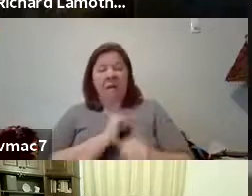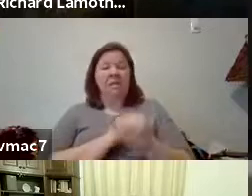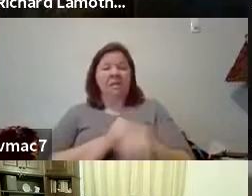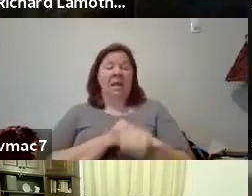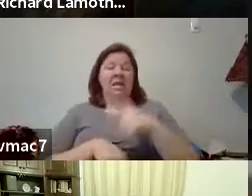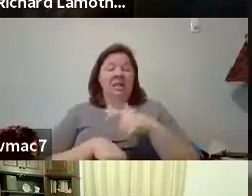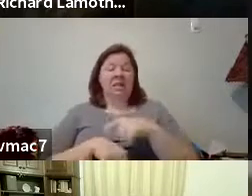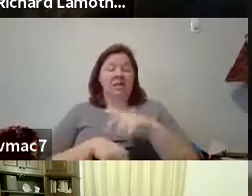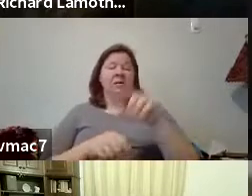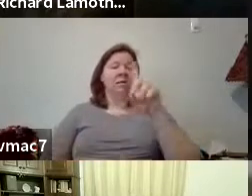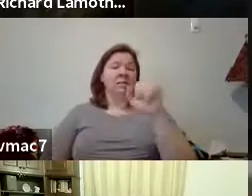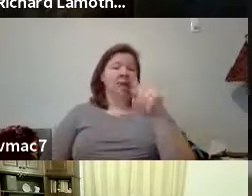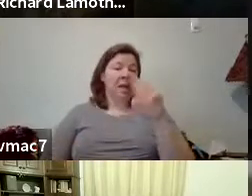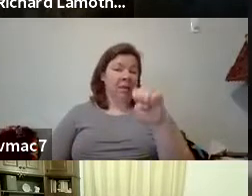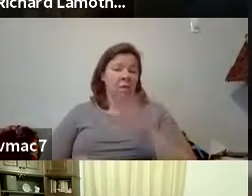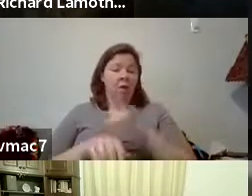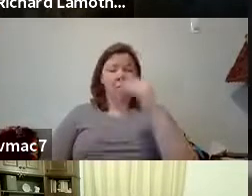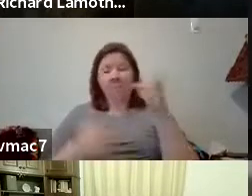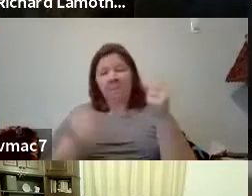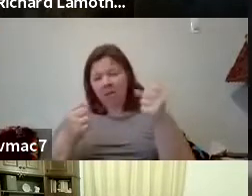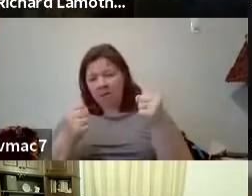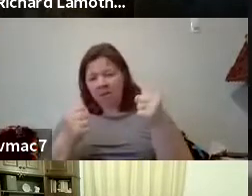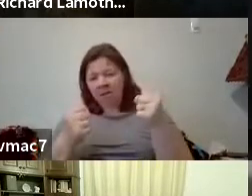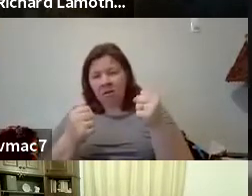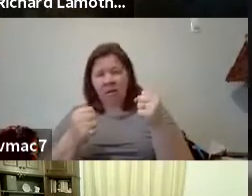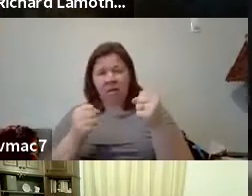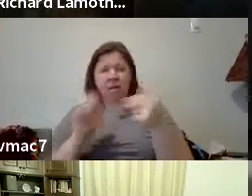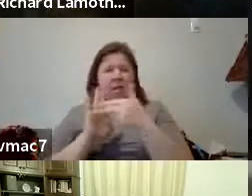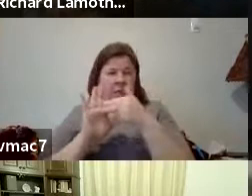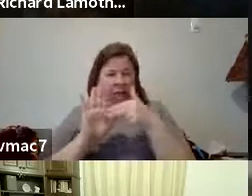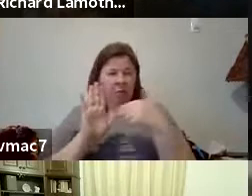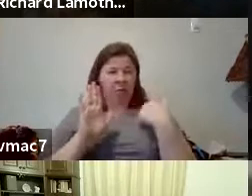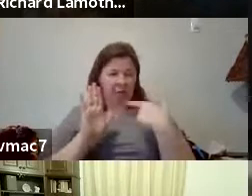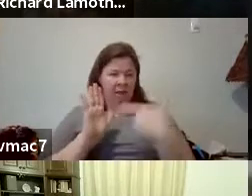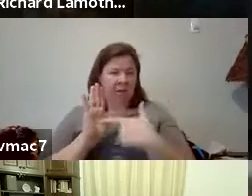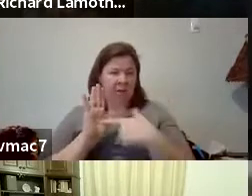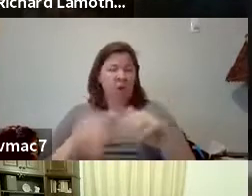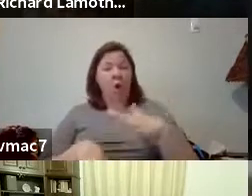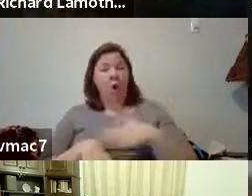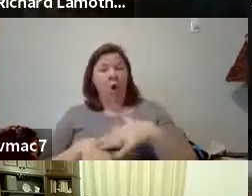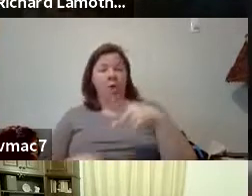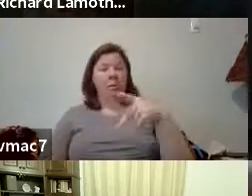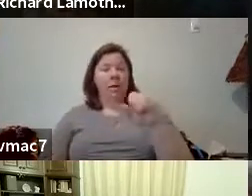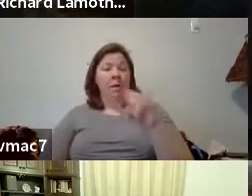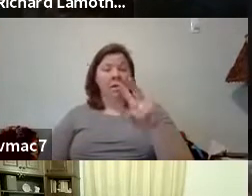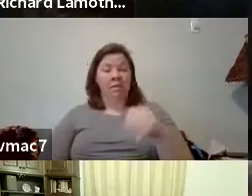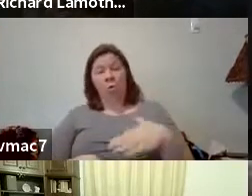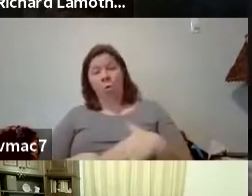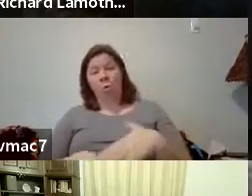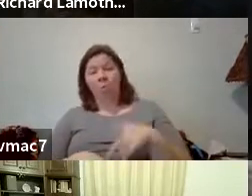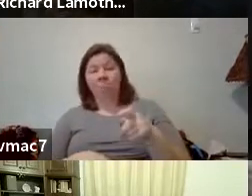reason for the warning on that label on the milk. And ONPASSIVE has a warning too. That warning says